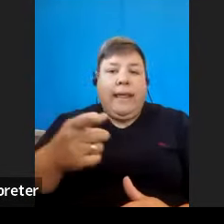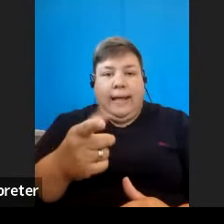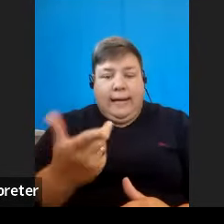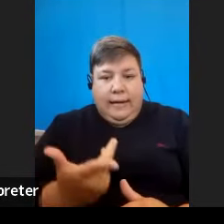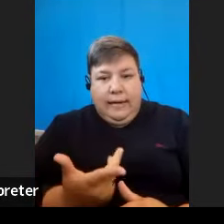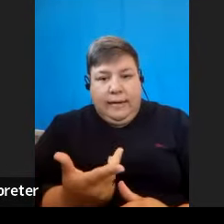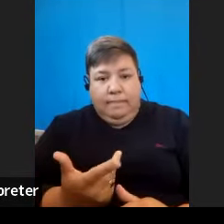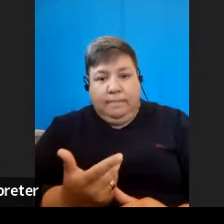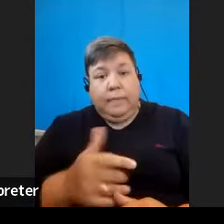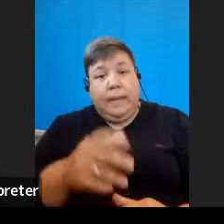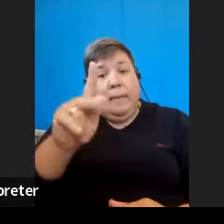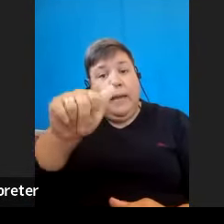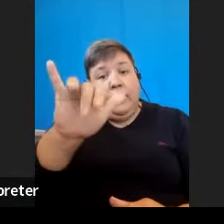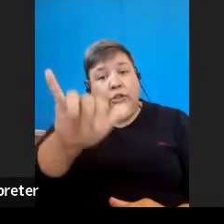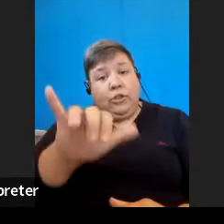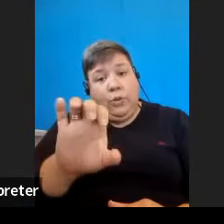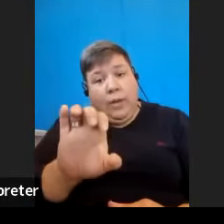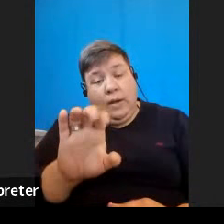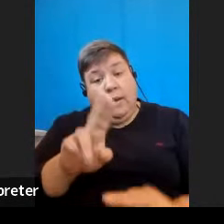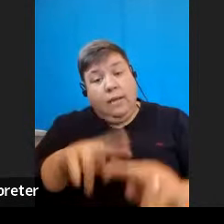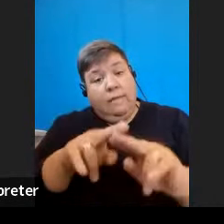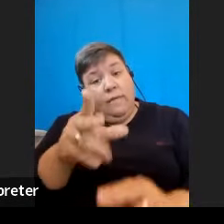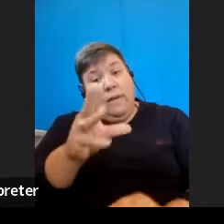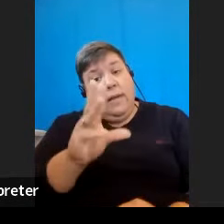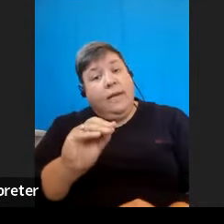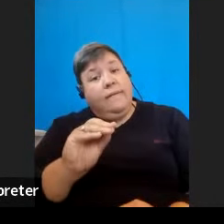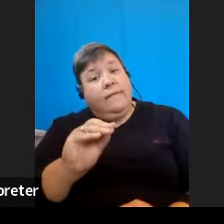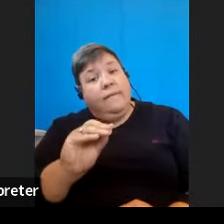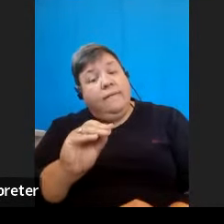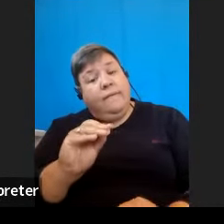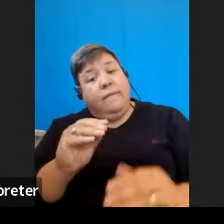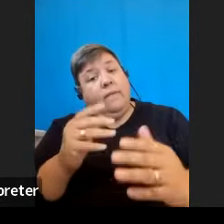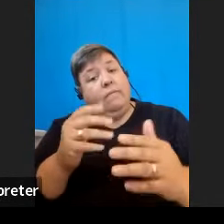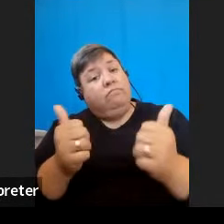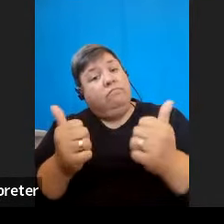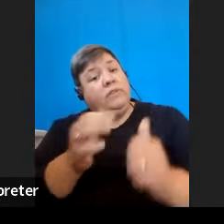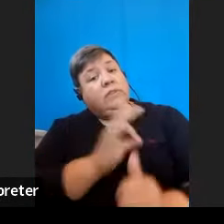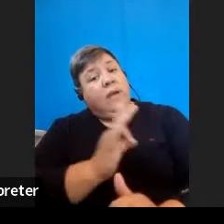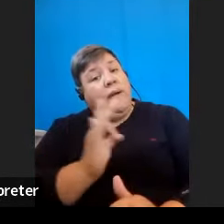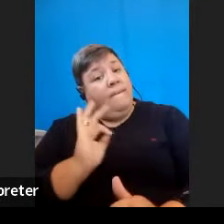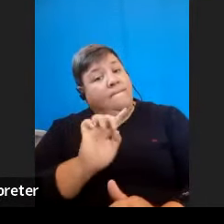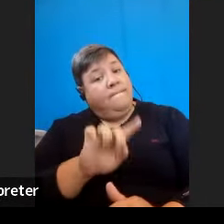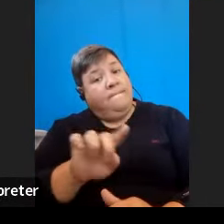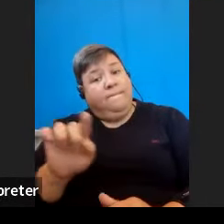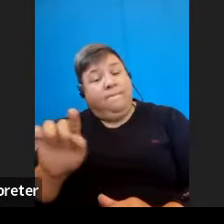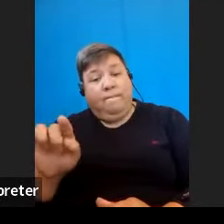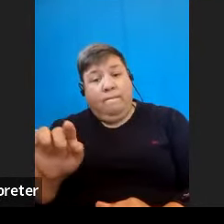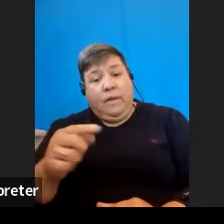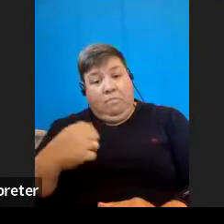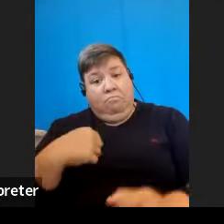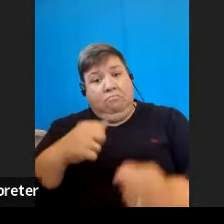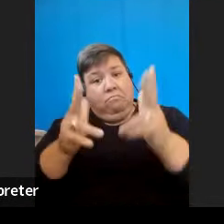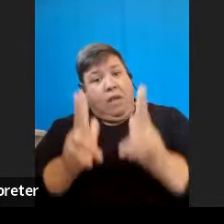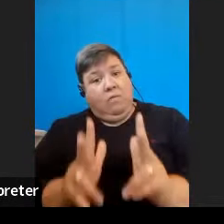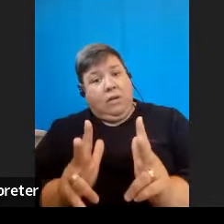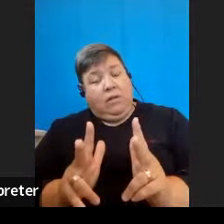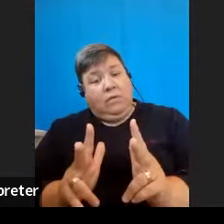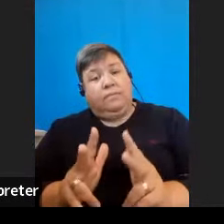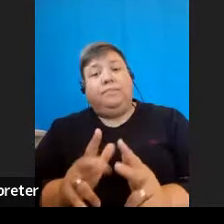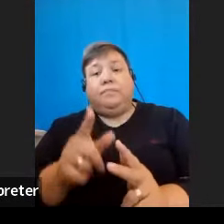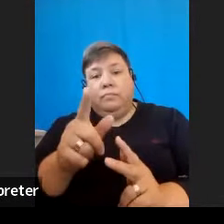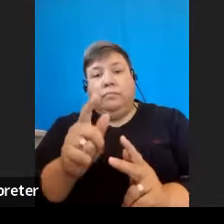Pay-as-you-earn, if you have any employees, and as you as a director, you are supposed to pay